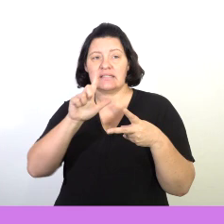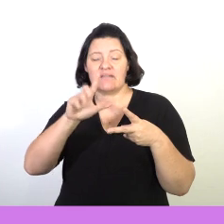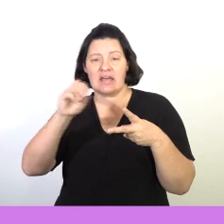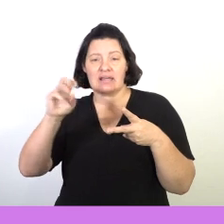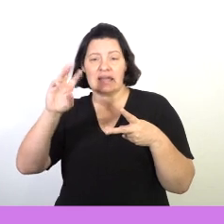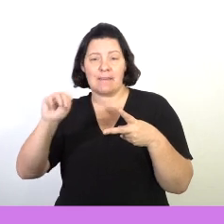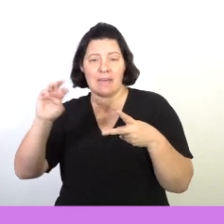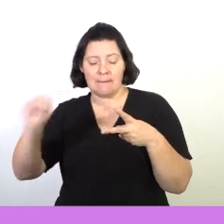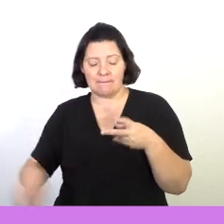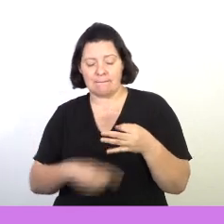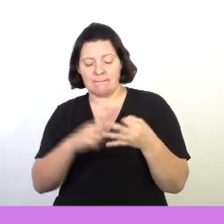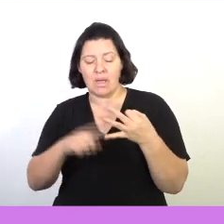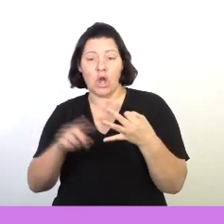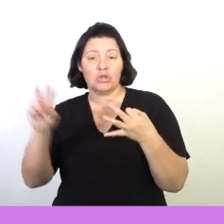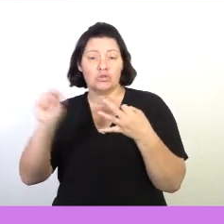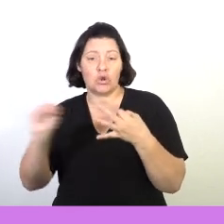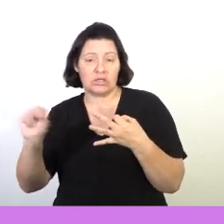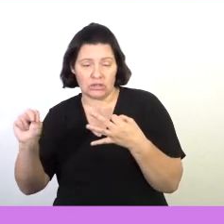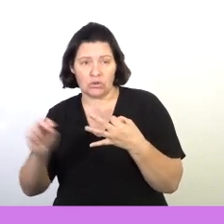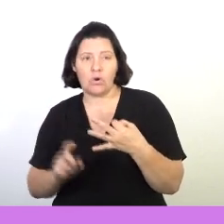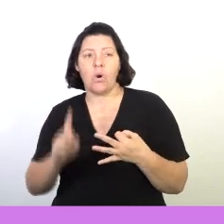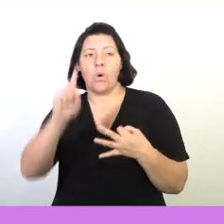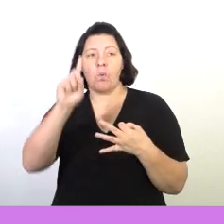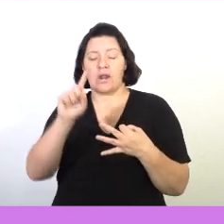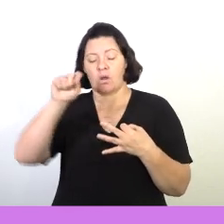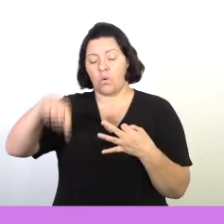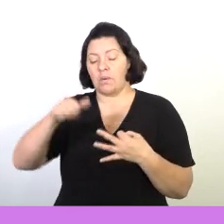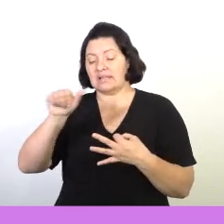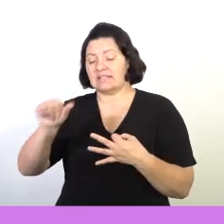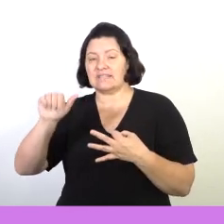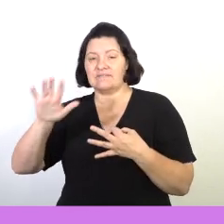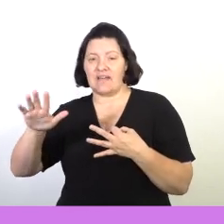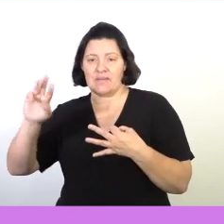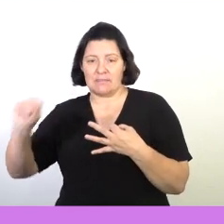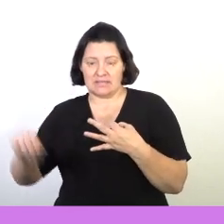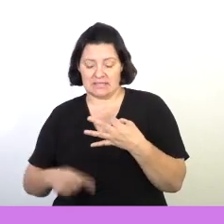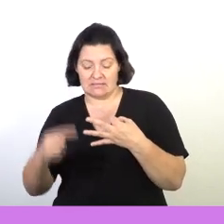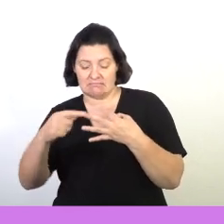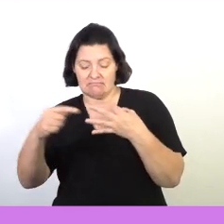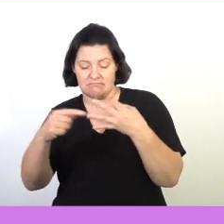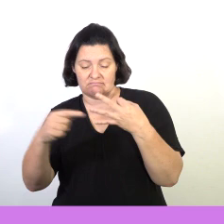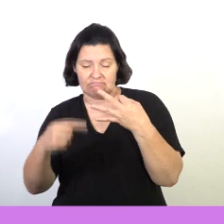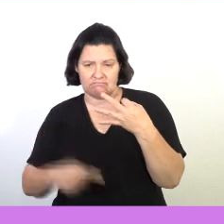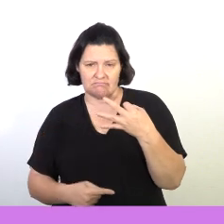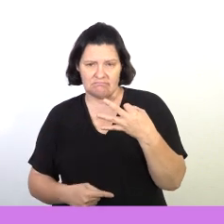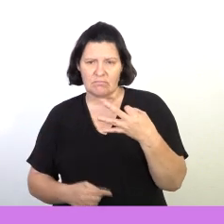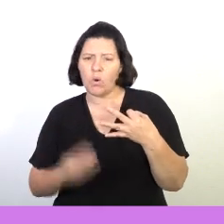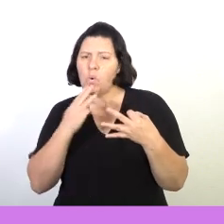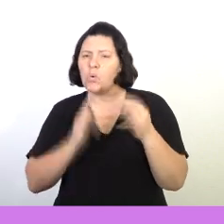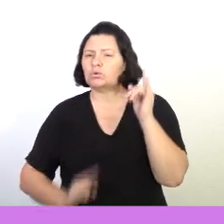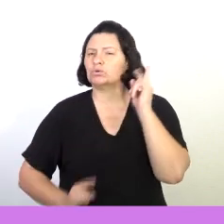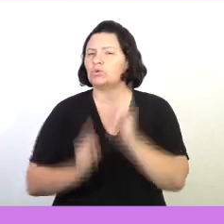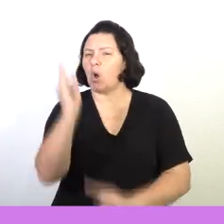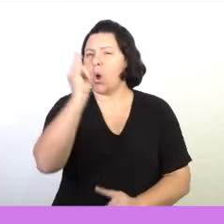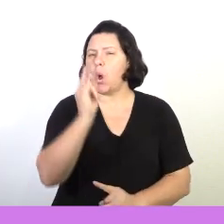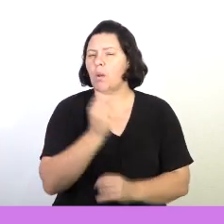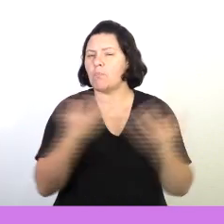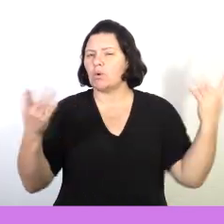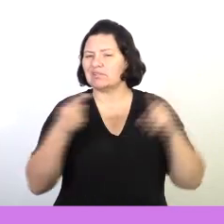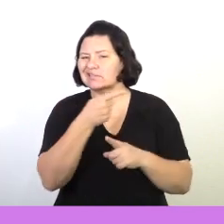1,700 millimeters tall. Noluthando is 1.65